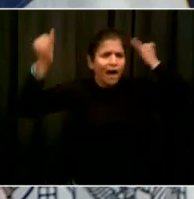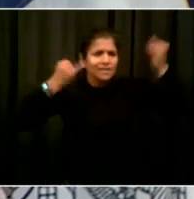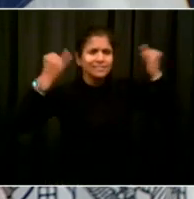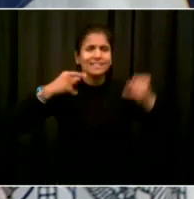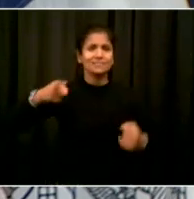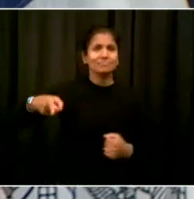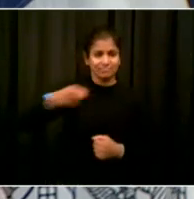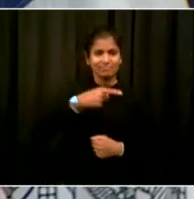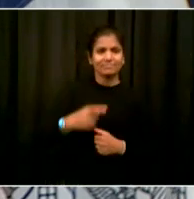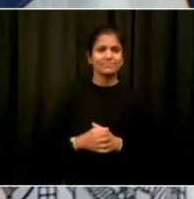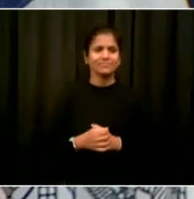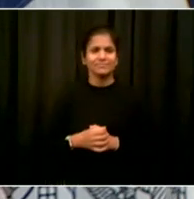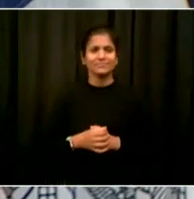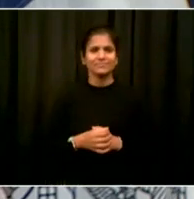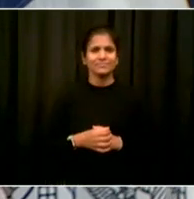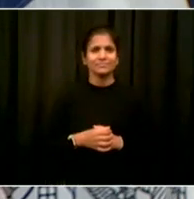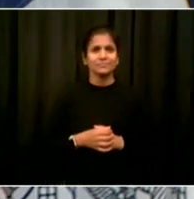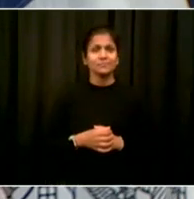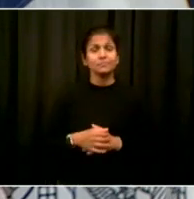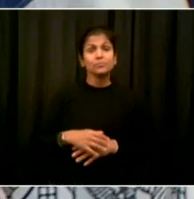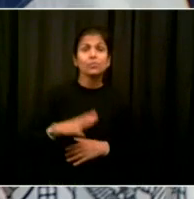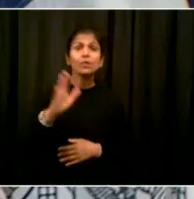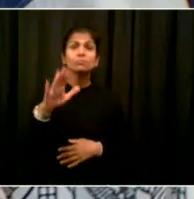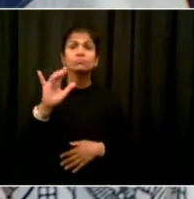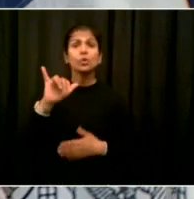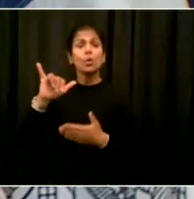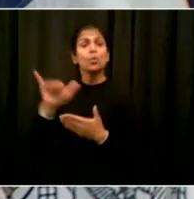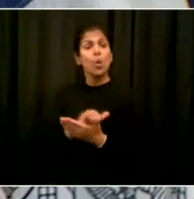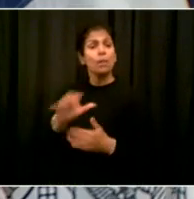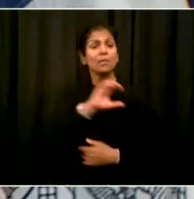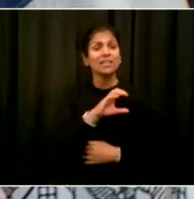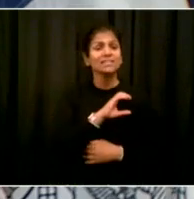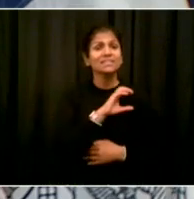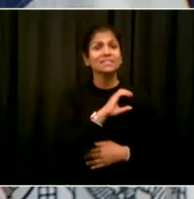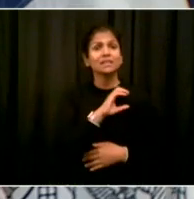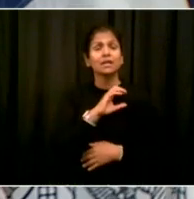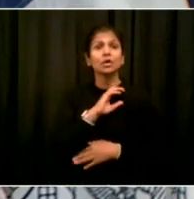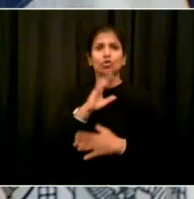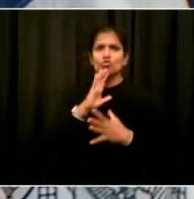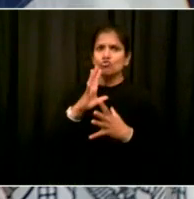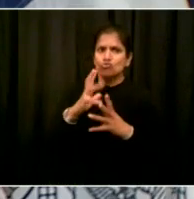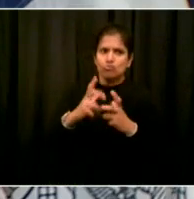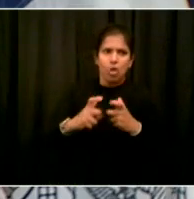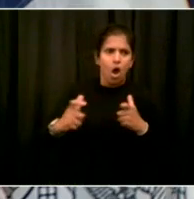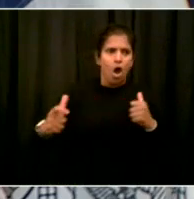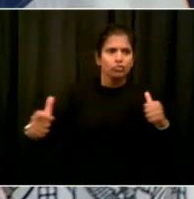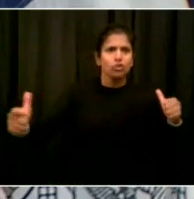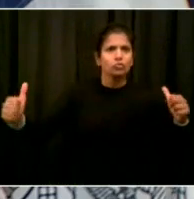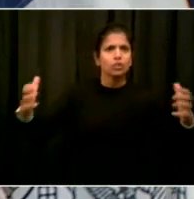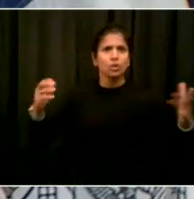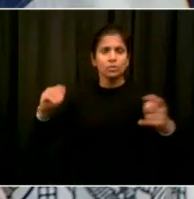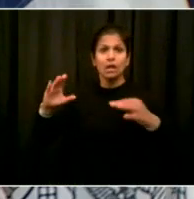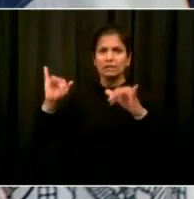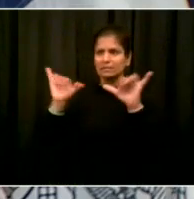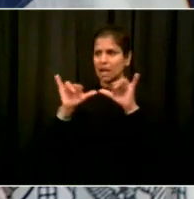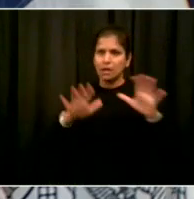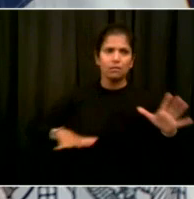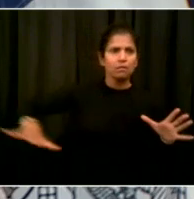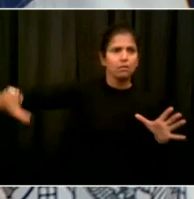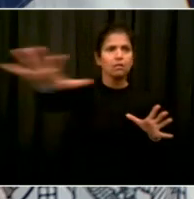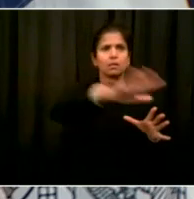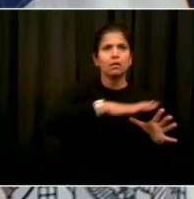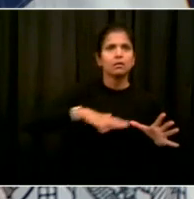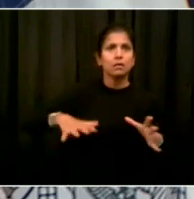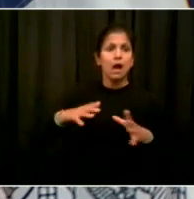force in the country making a decision to move forward and have leadership that represents all